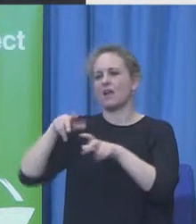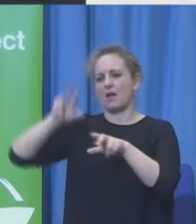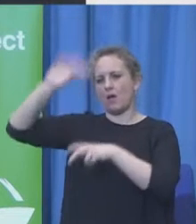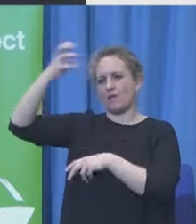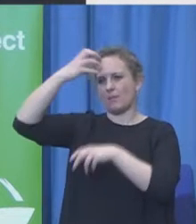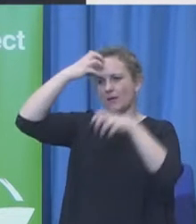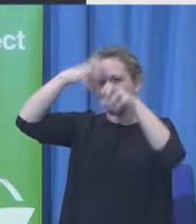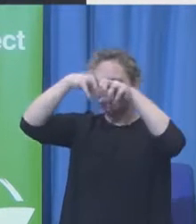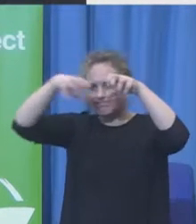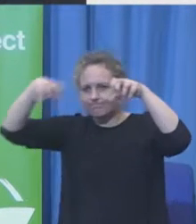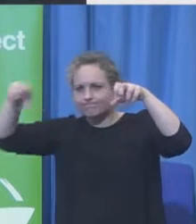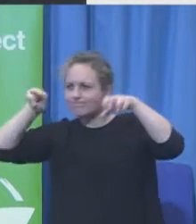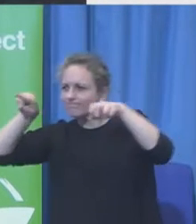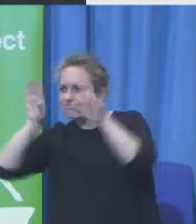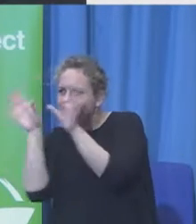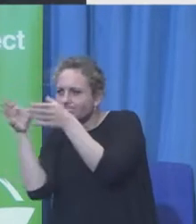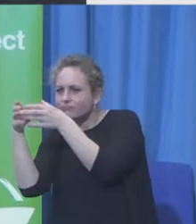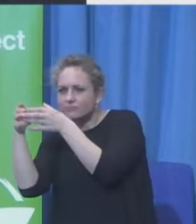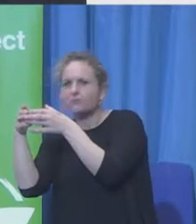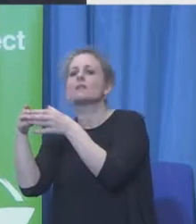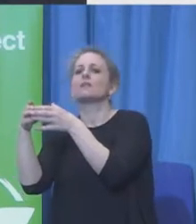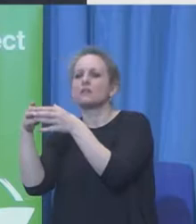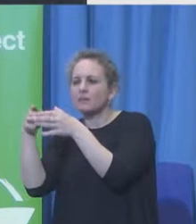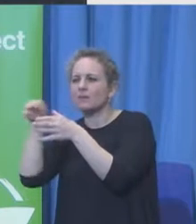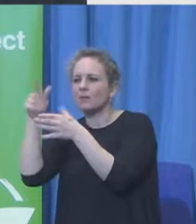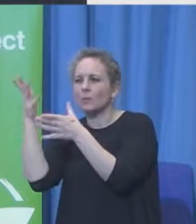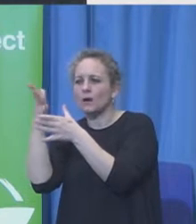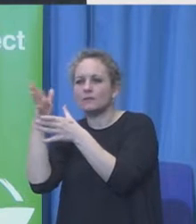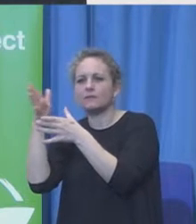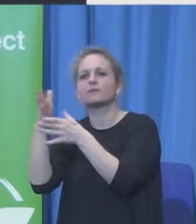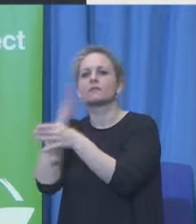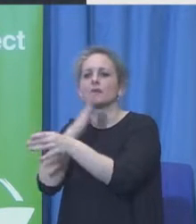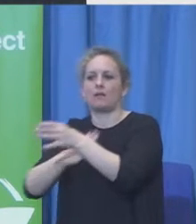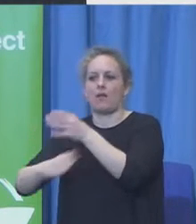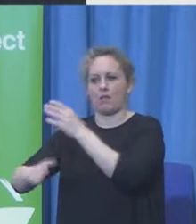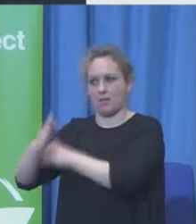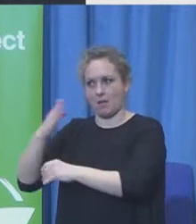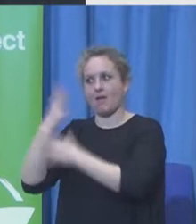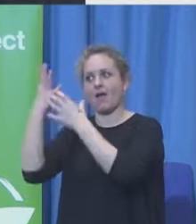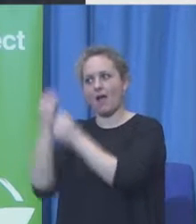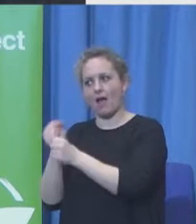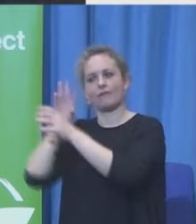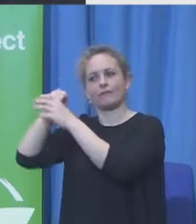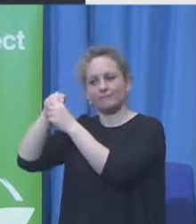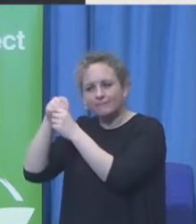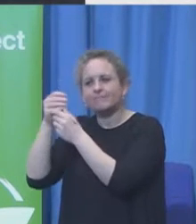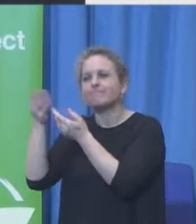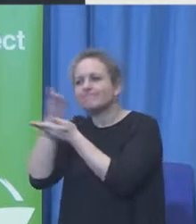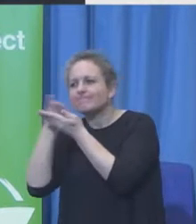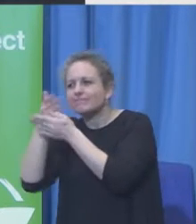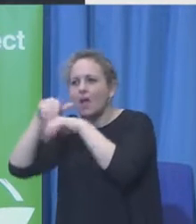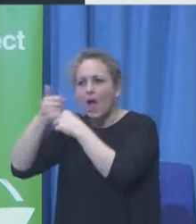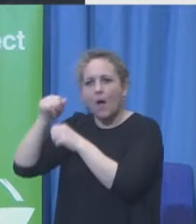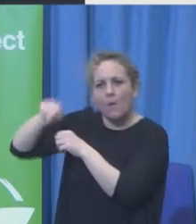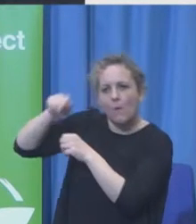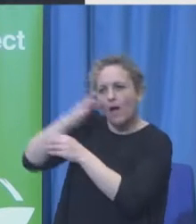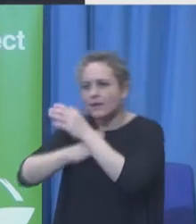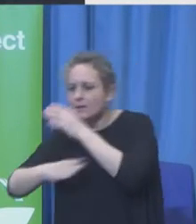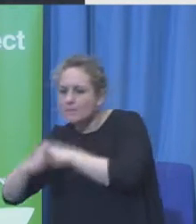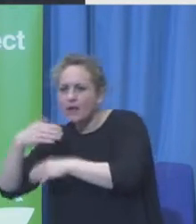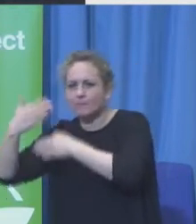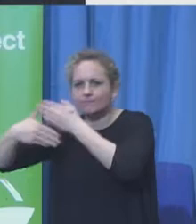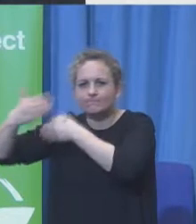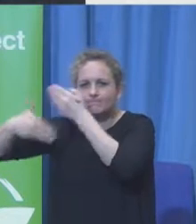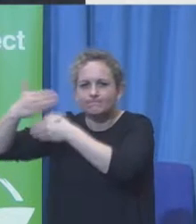disability. It's something that we haven't had before. There was a 40% increase in funding to various